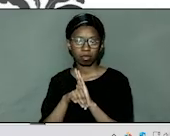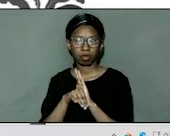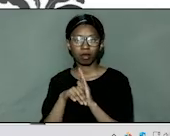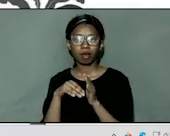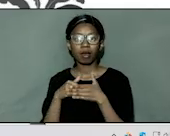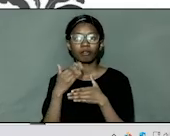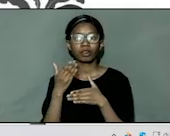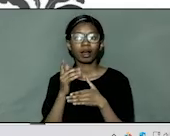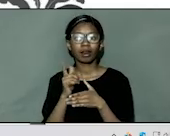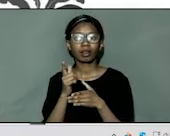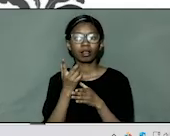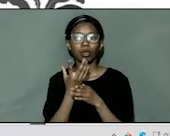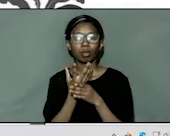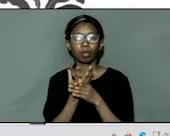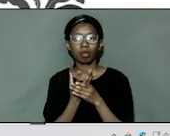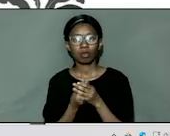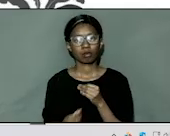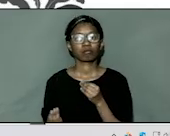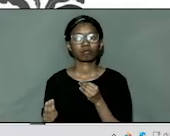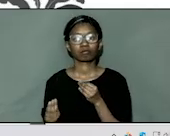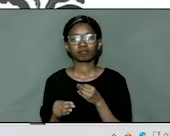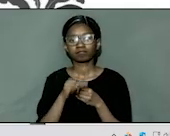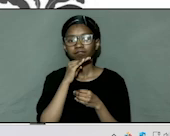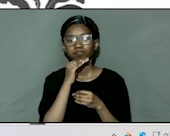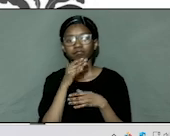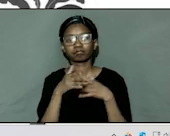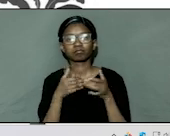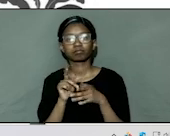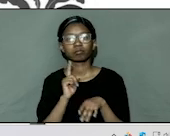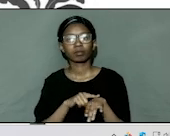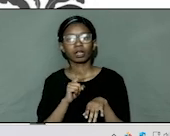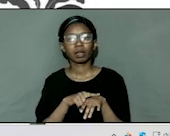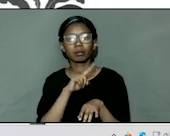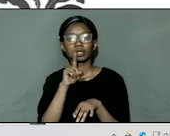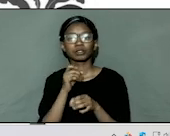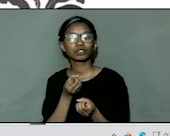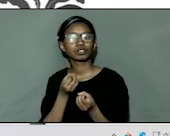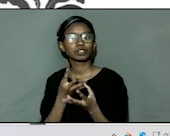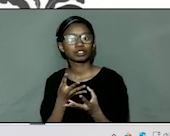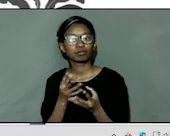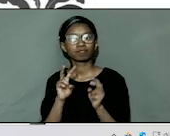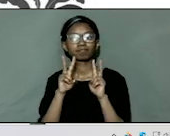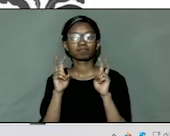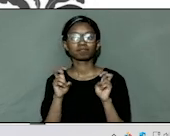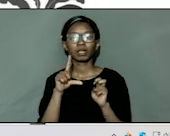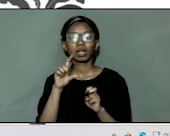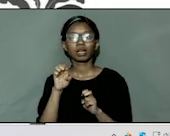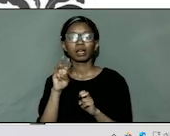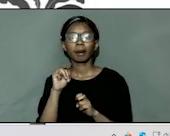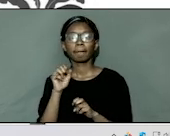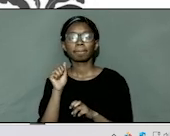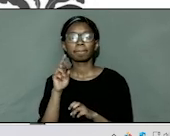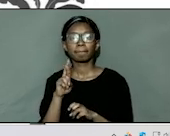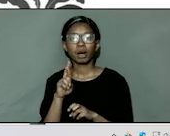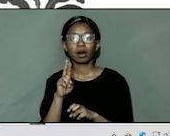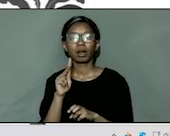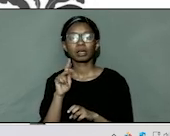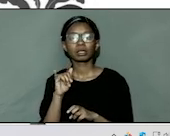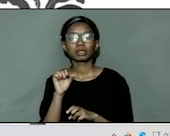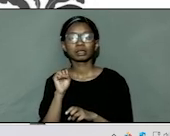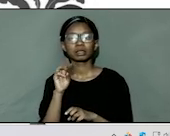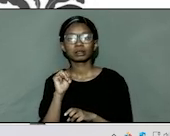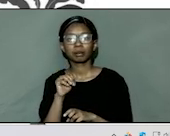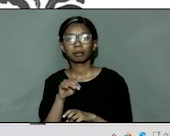disappear. So whenever you are given a question on Lamarckism, it's important to